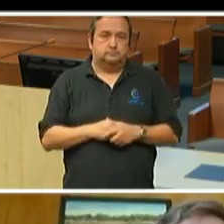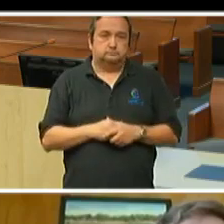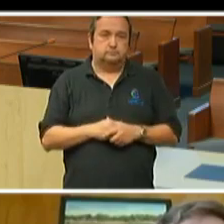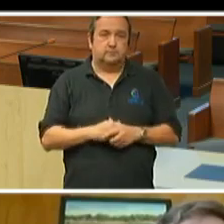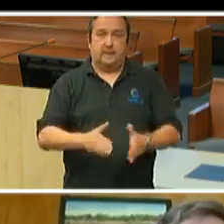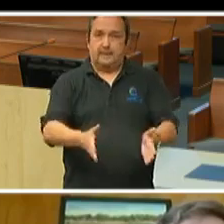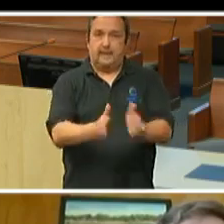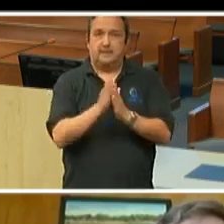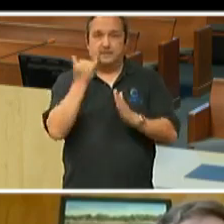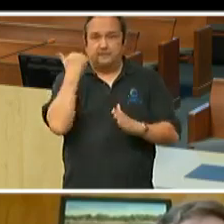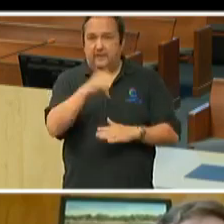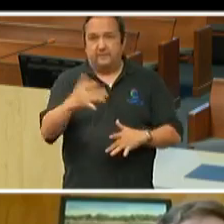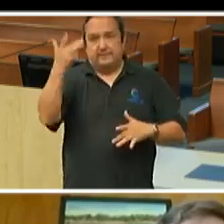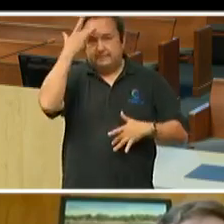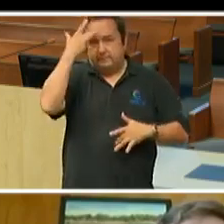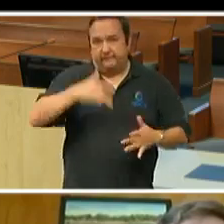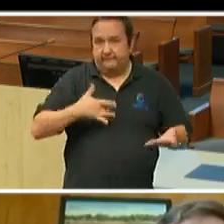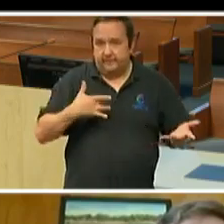asking them if they have any symptoms.